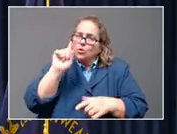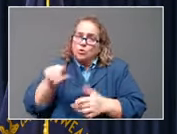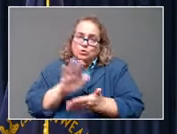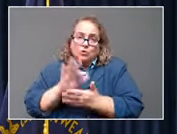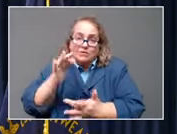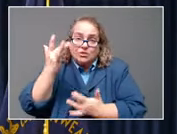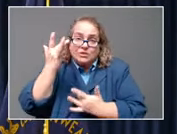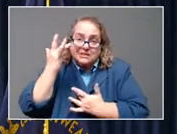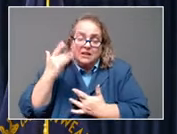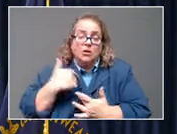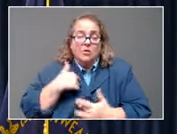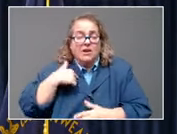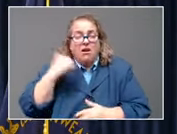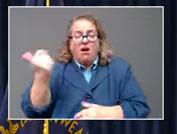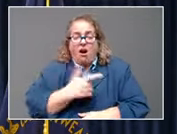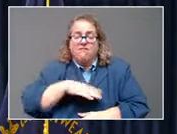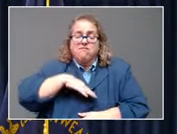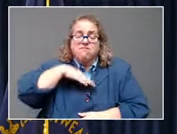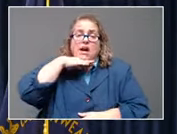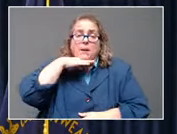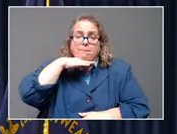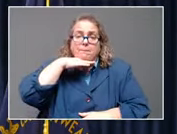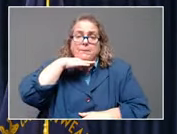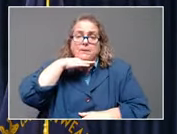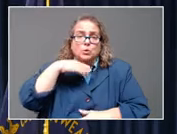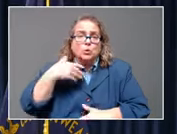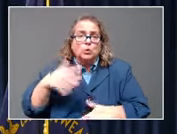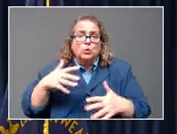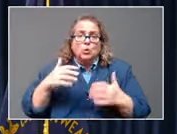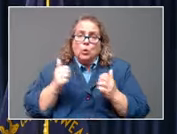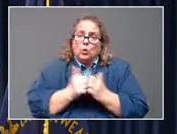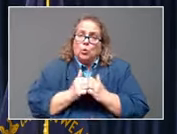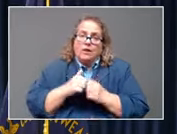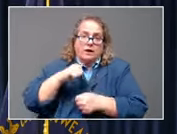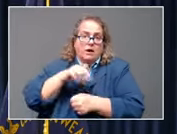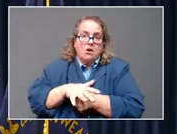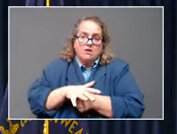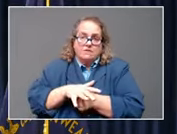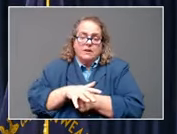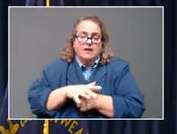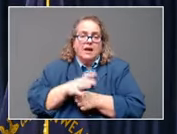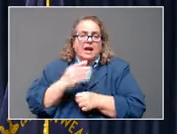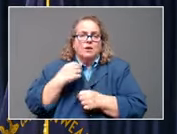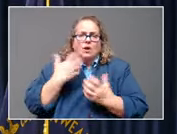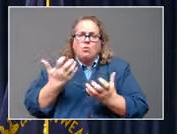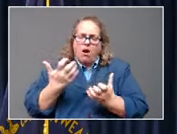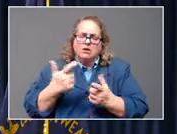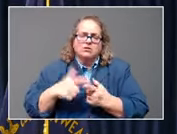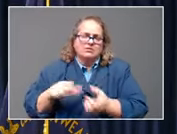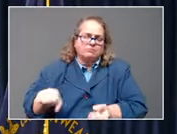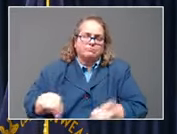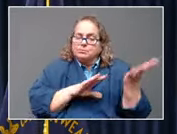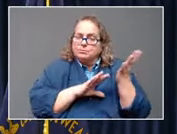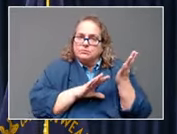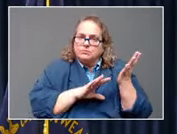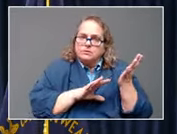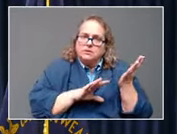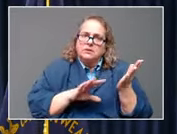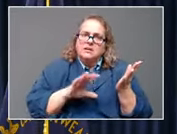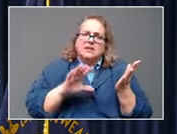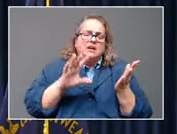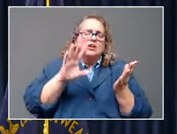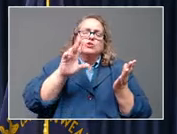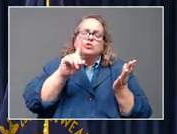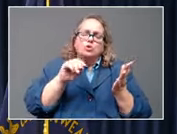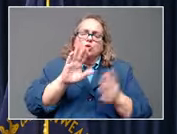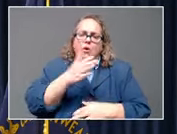past. Though it feels like an eternity, we have made good progress. For people under 60, vaccination makes COVID-19 related death